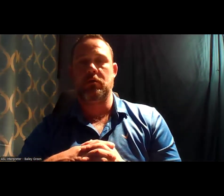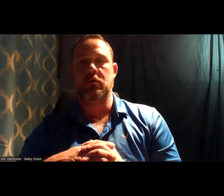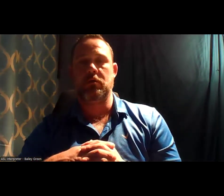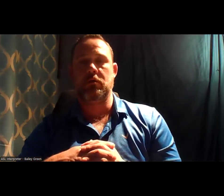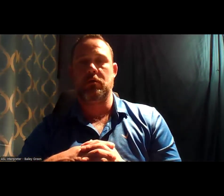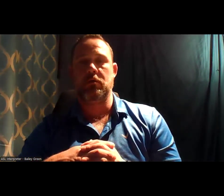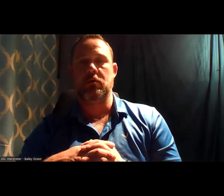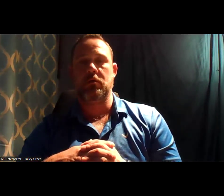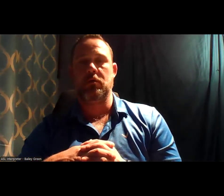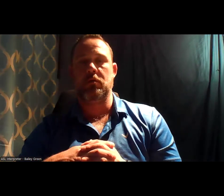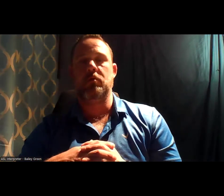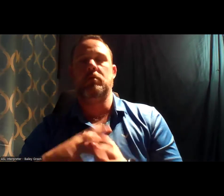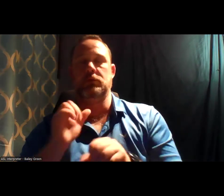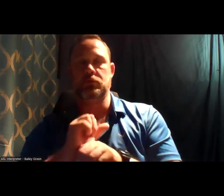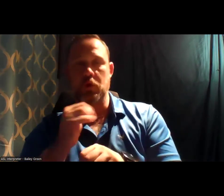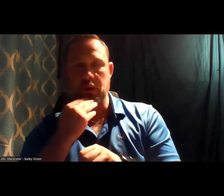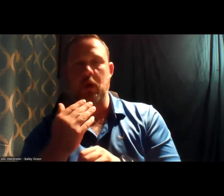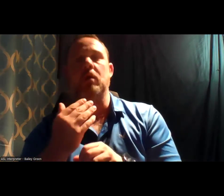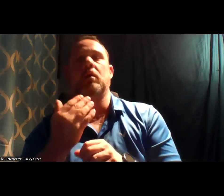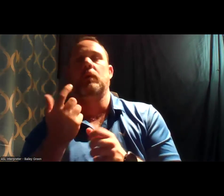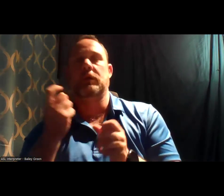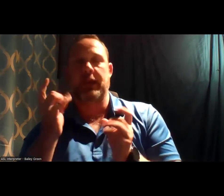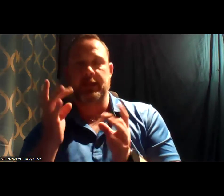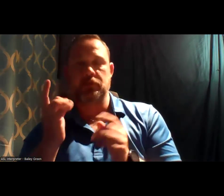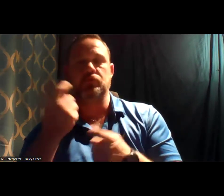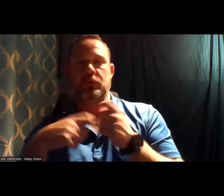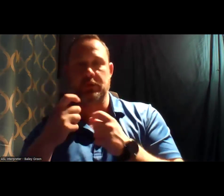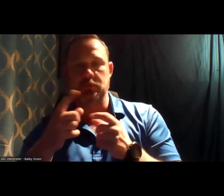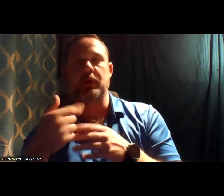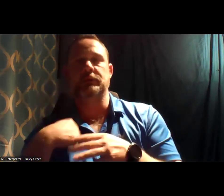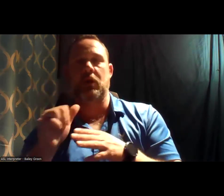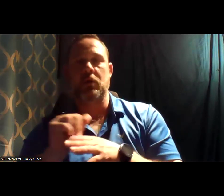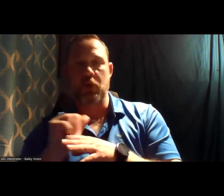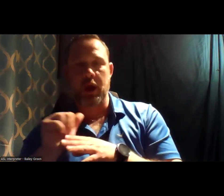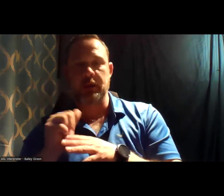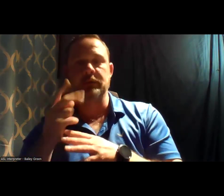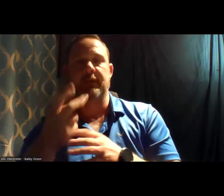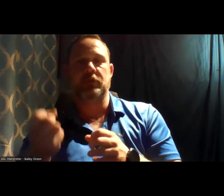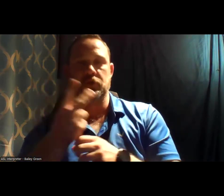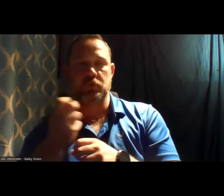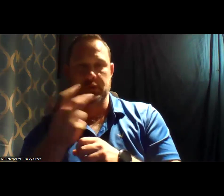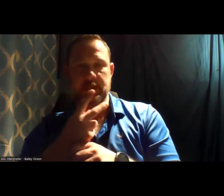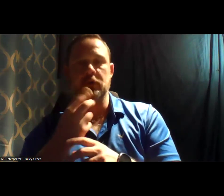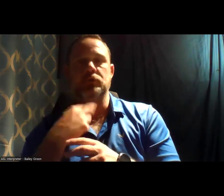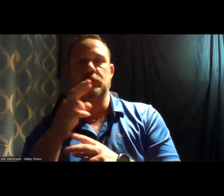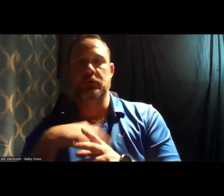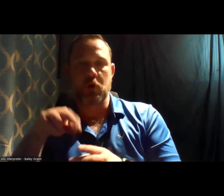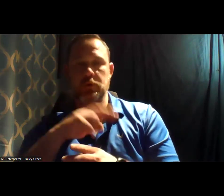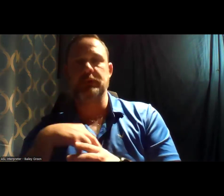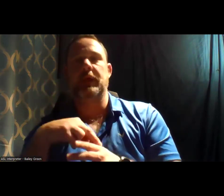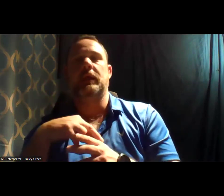it's working so well. We hate to switch things up, but it is our practice that every 2 years we do rotate